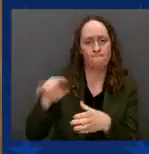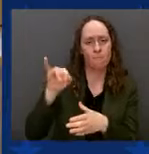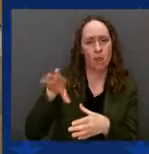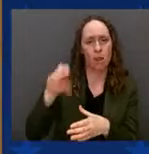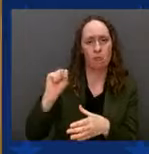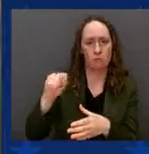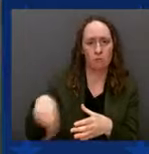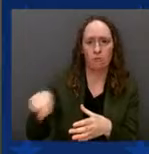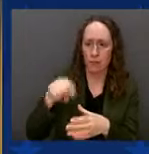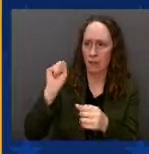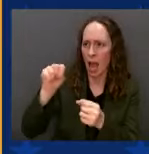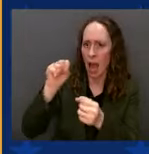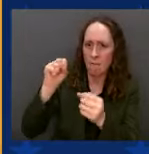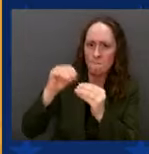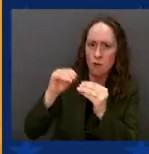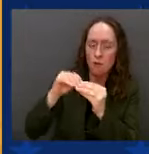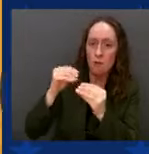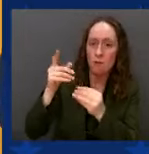to forgive